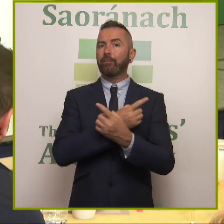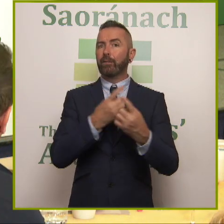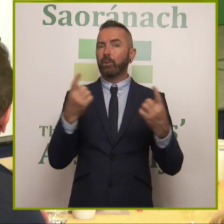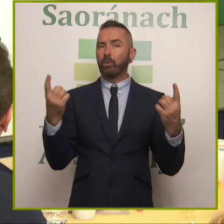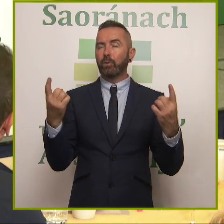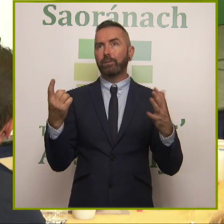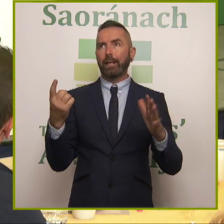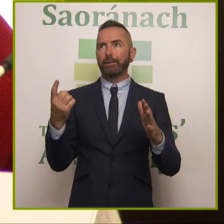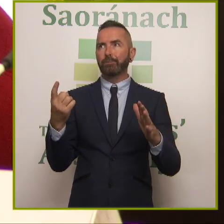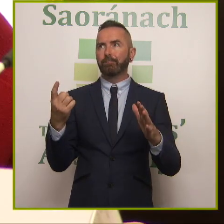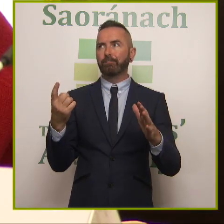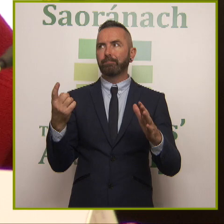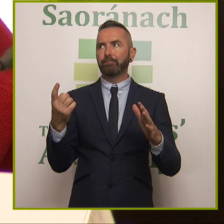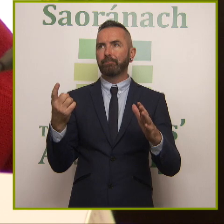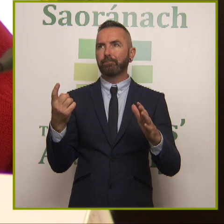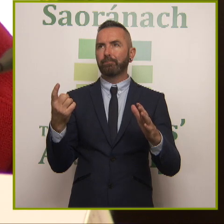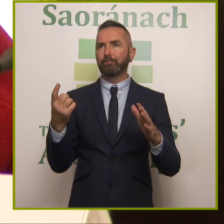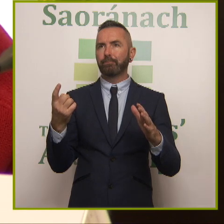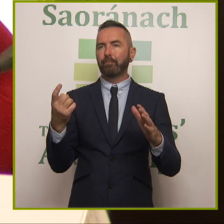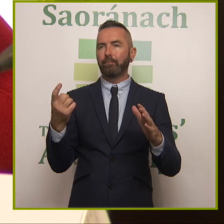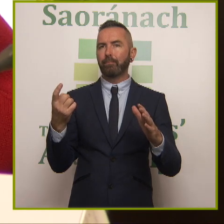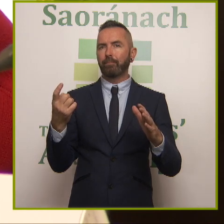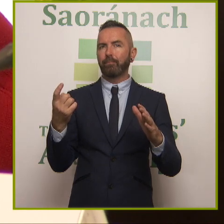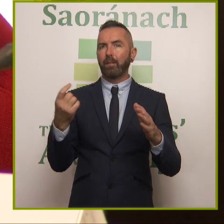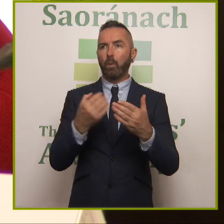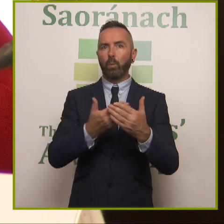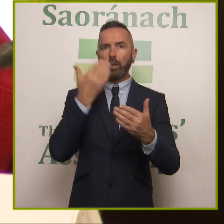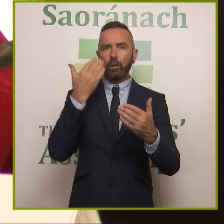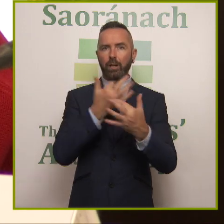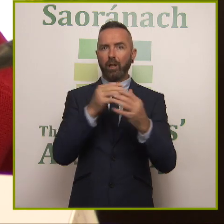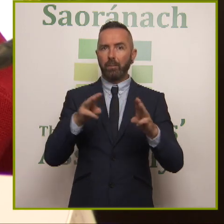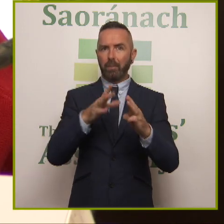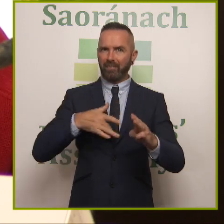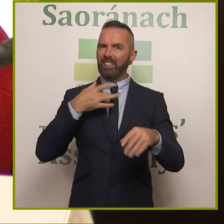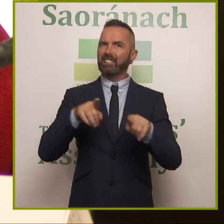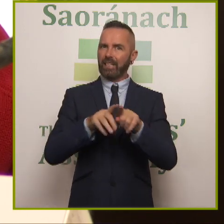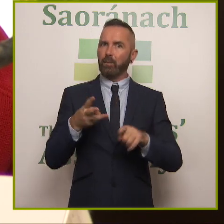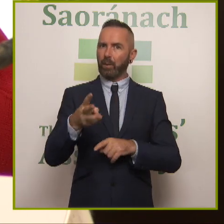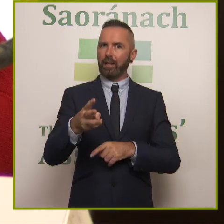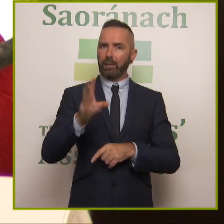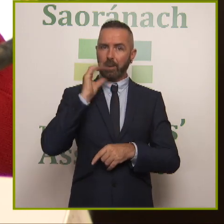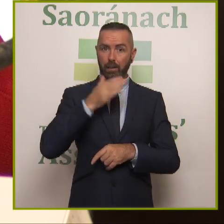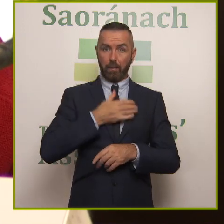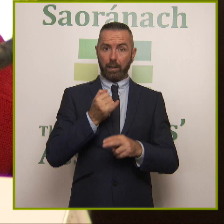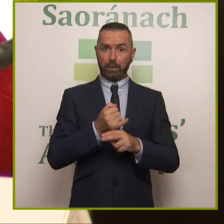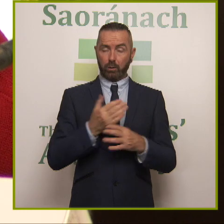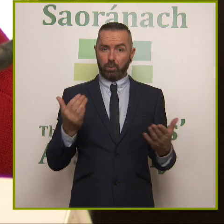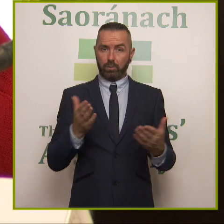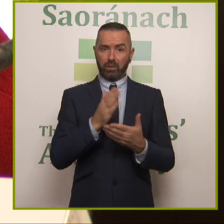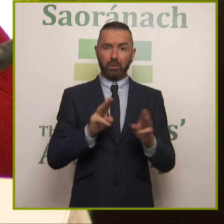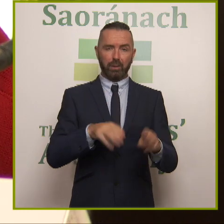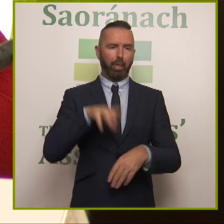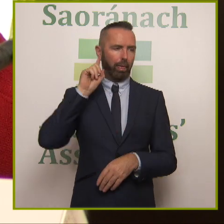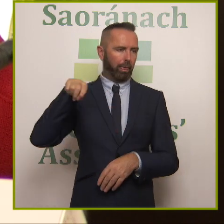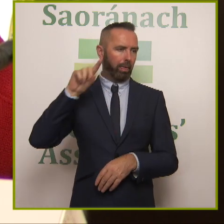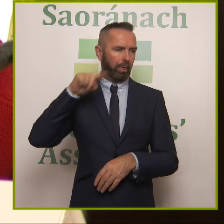well, like, we learned that many people, like, kind of felt the same way, because, like, in my school, personally, like, some people don't really care, and,